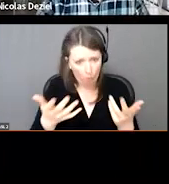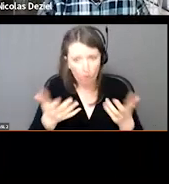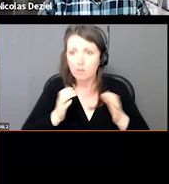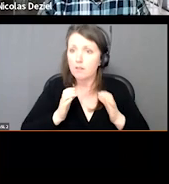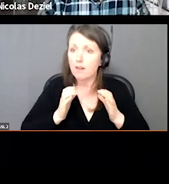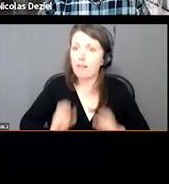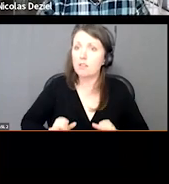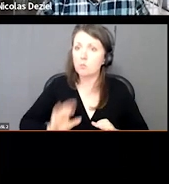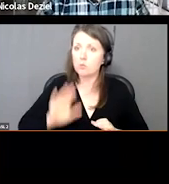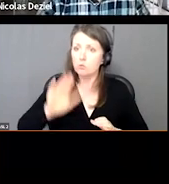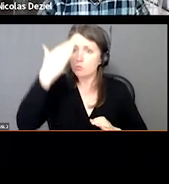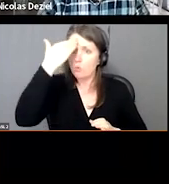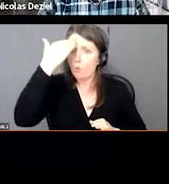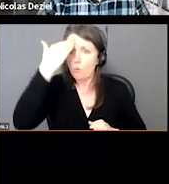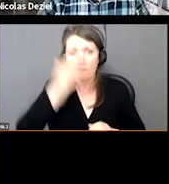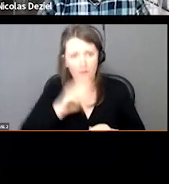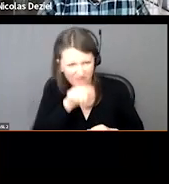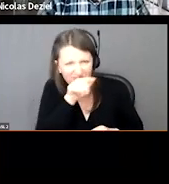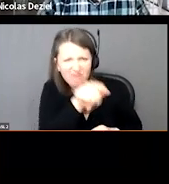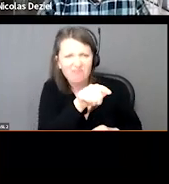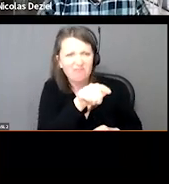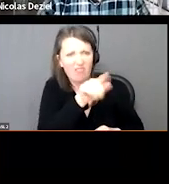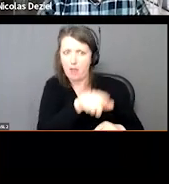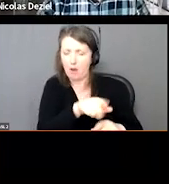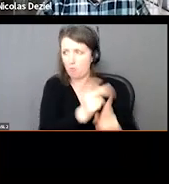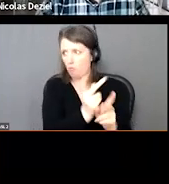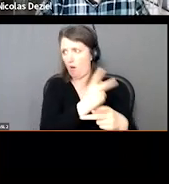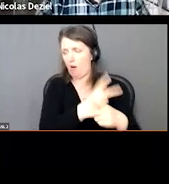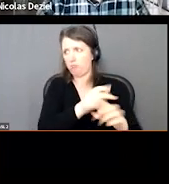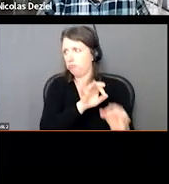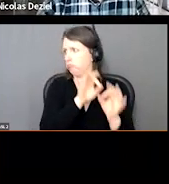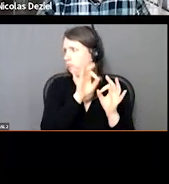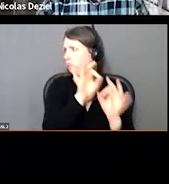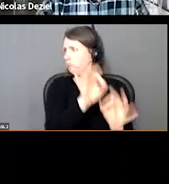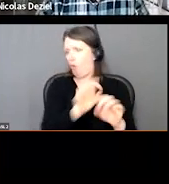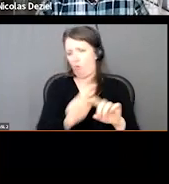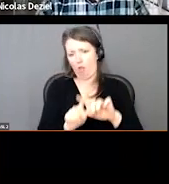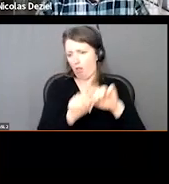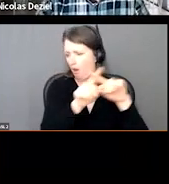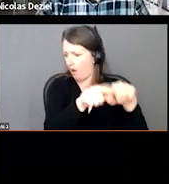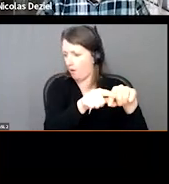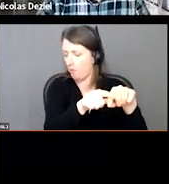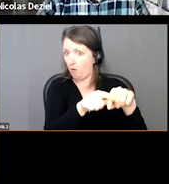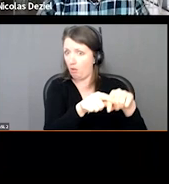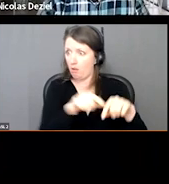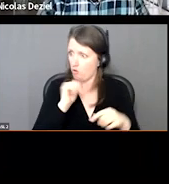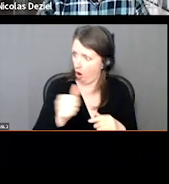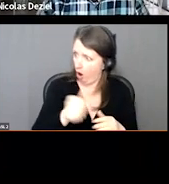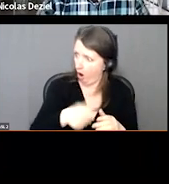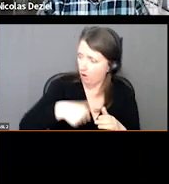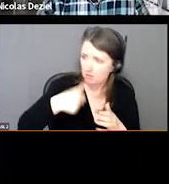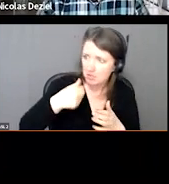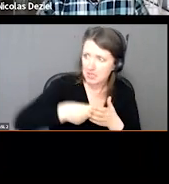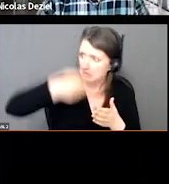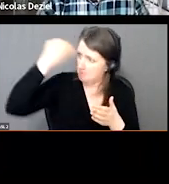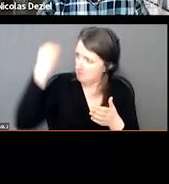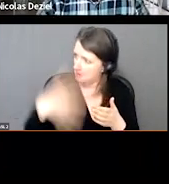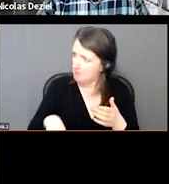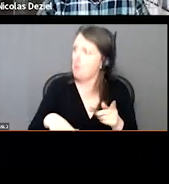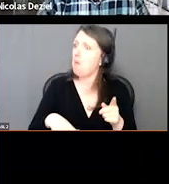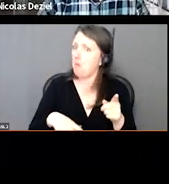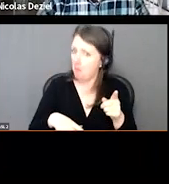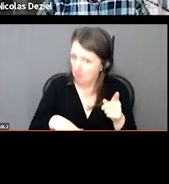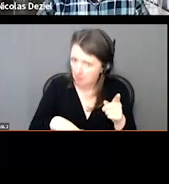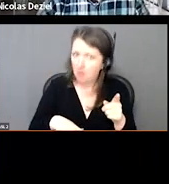a reliable product, it's an available product, an inexpensive product to purchase. This actually helps build reputation